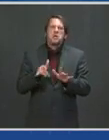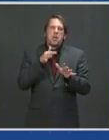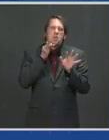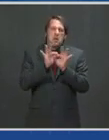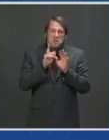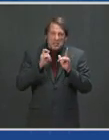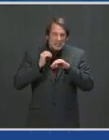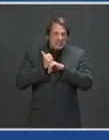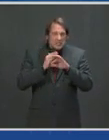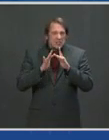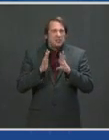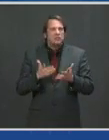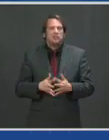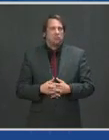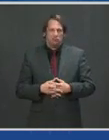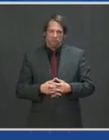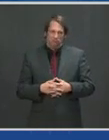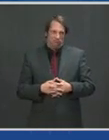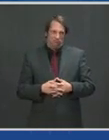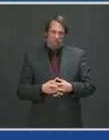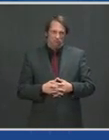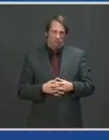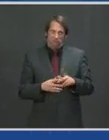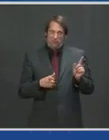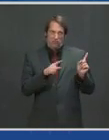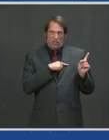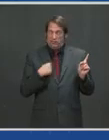you, they are not waiting.